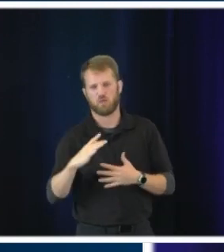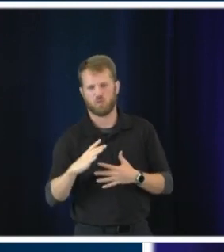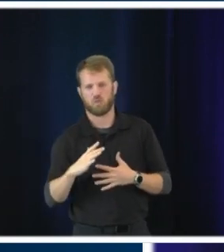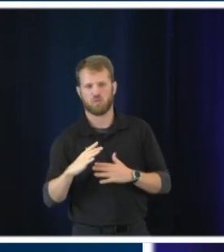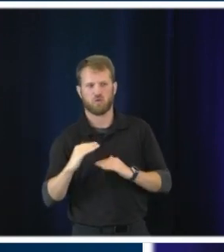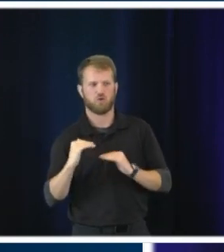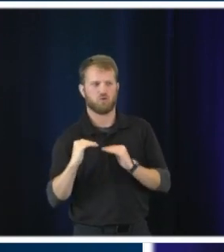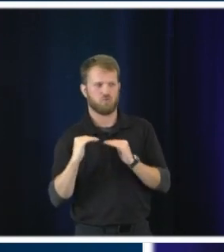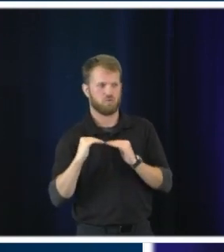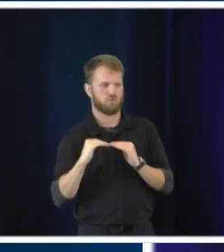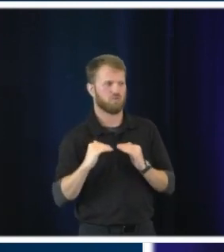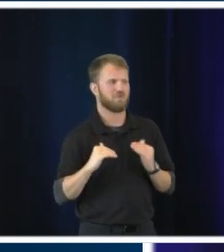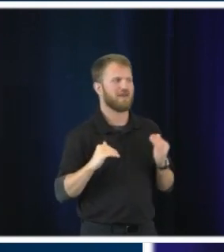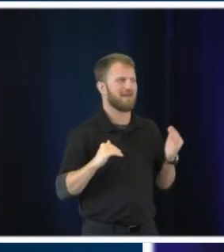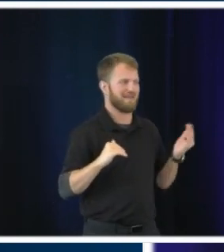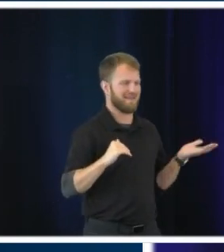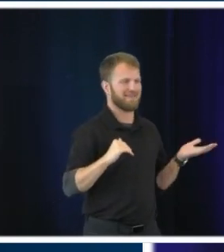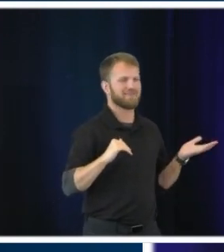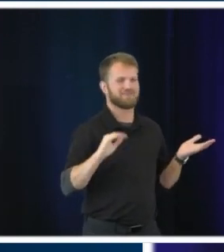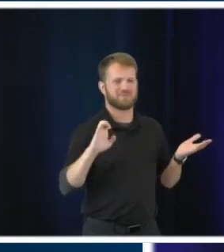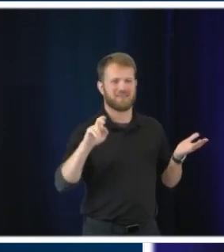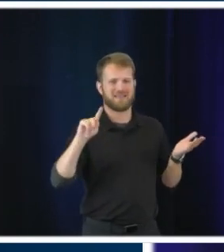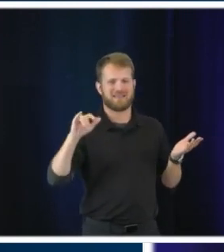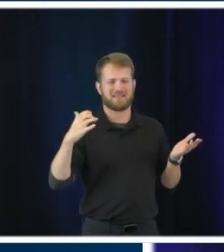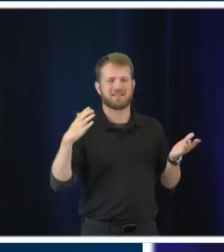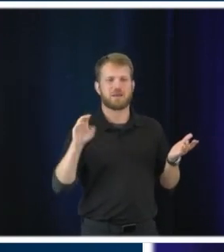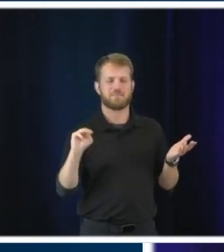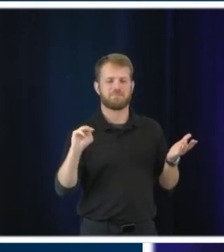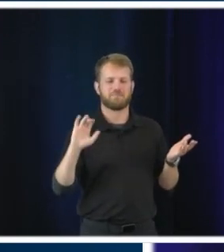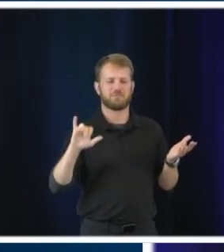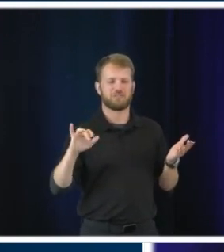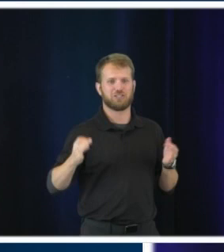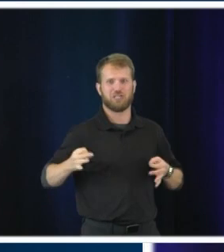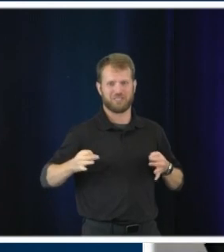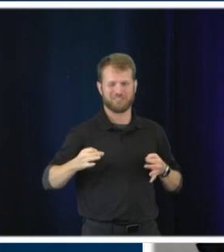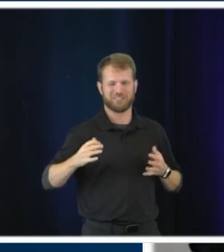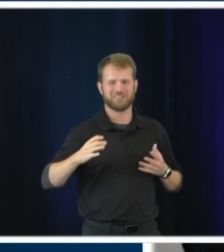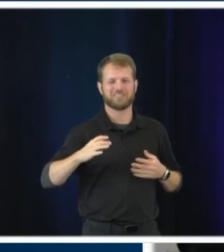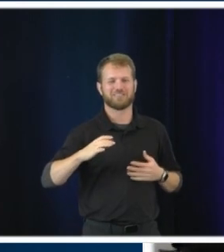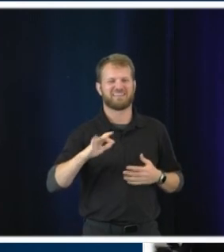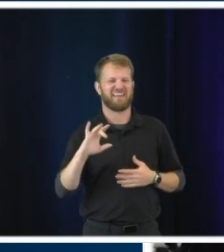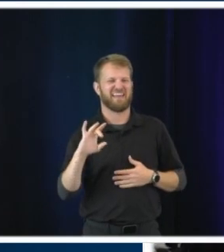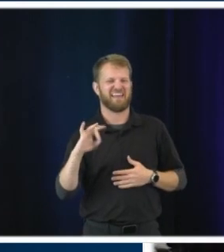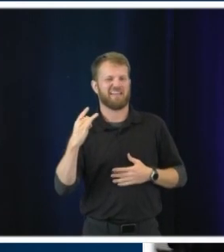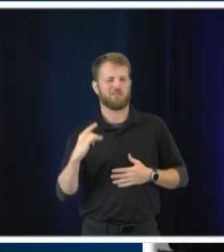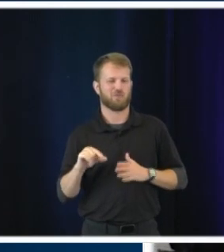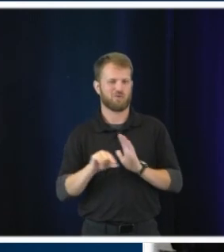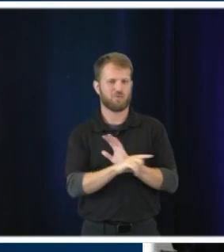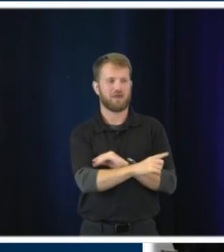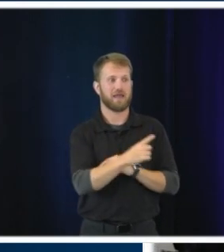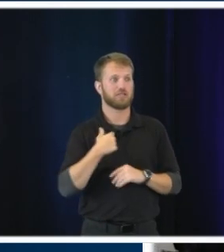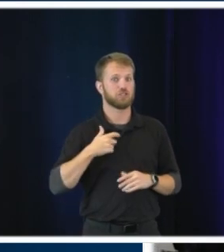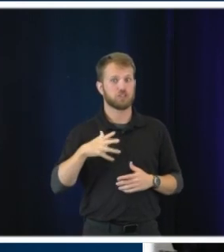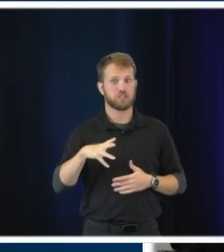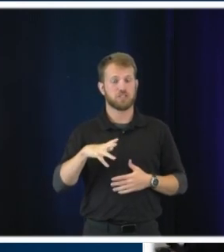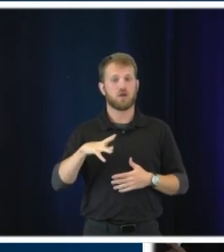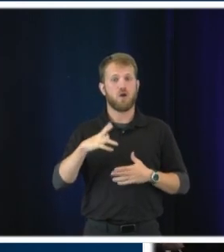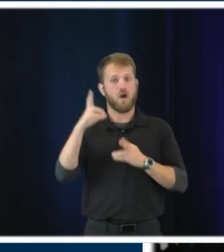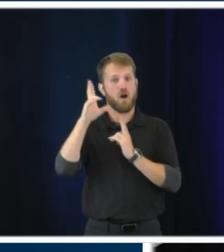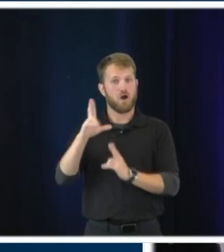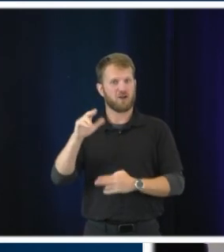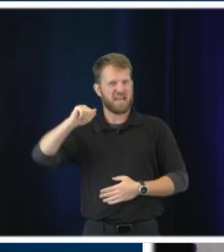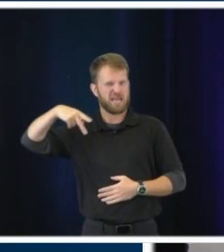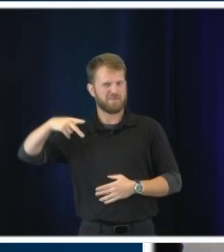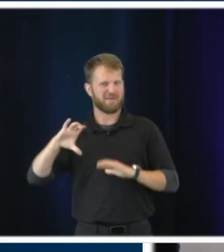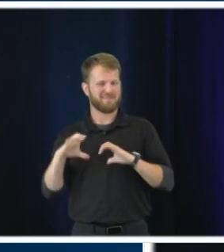Ecom Judge attends Licking High School Middle School and is in the eighth grade. Ecom has used what she is learning in her honors and